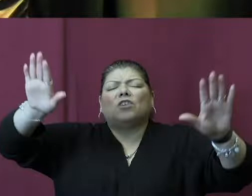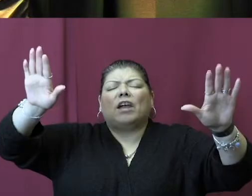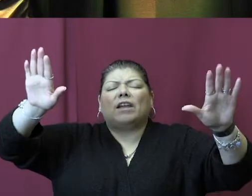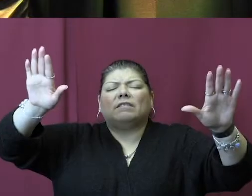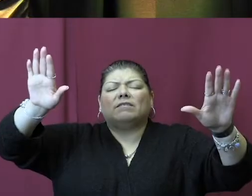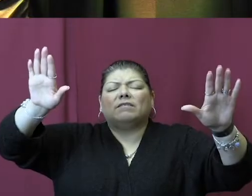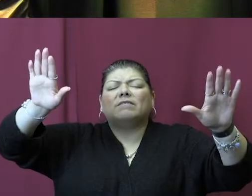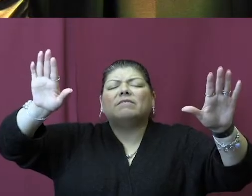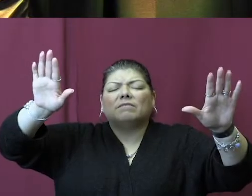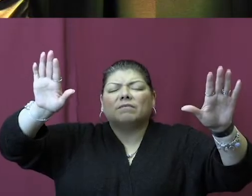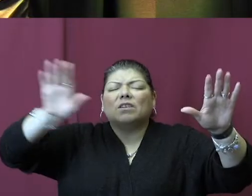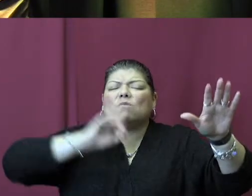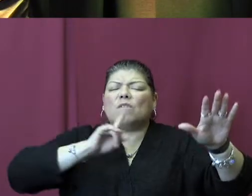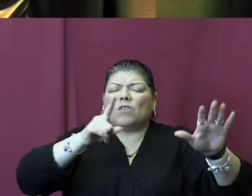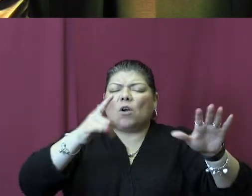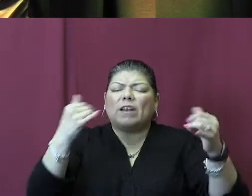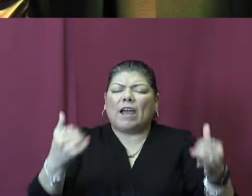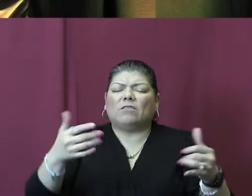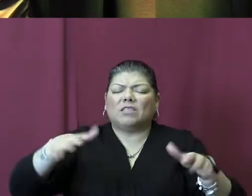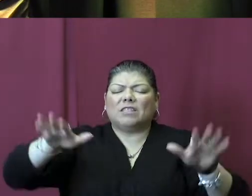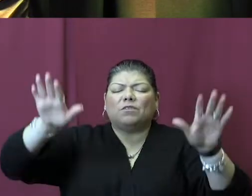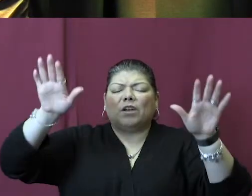Lift your hands wherever you are